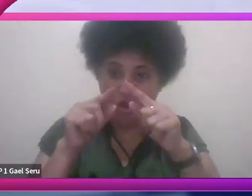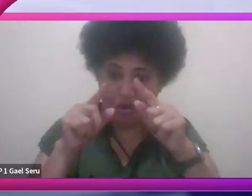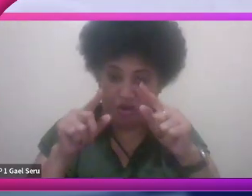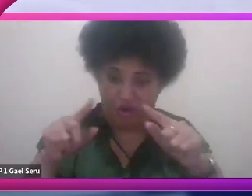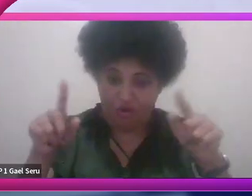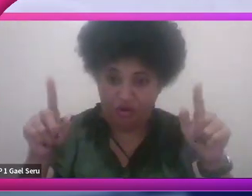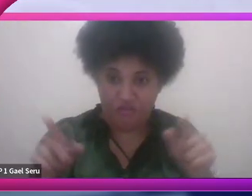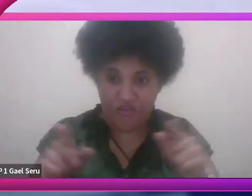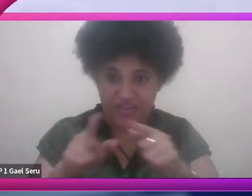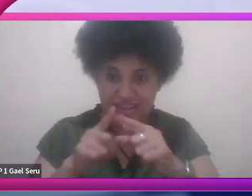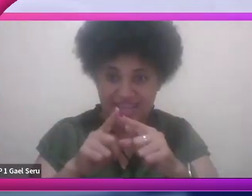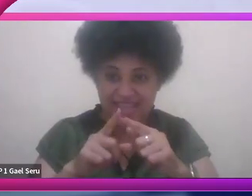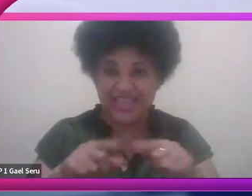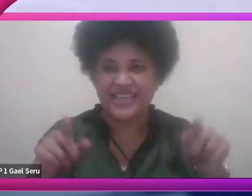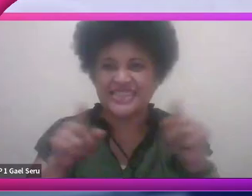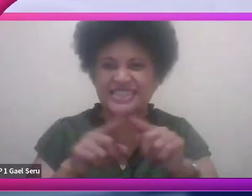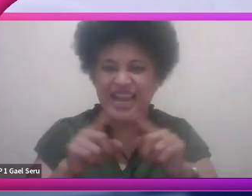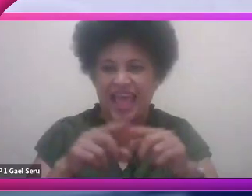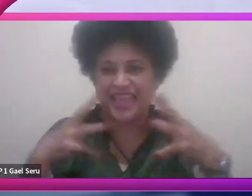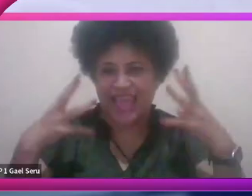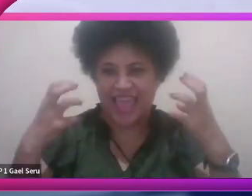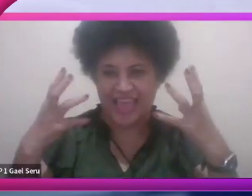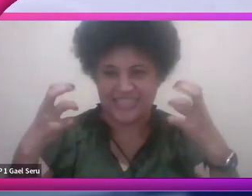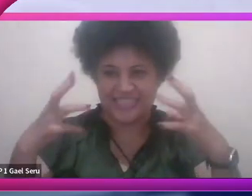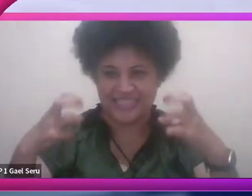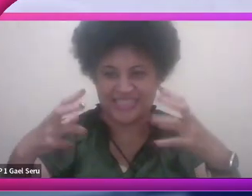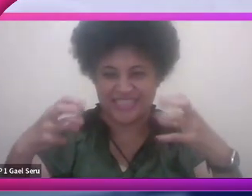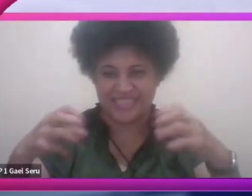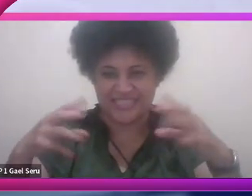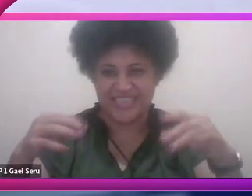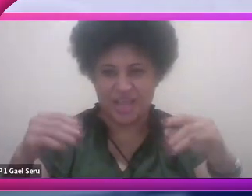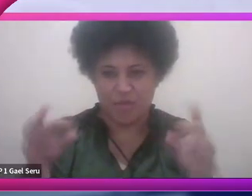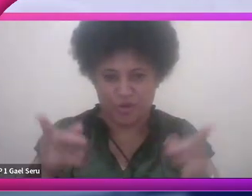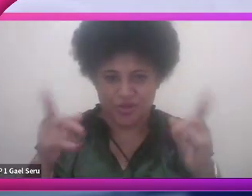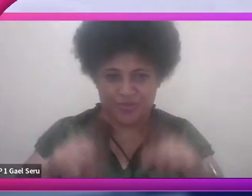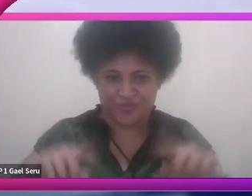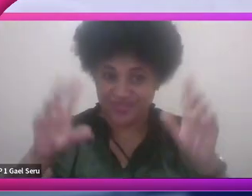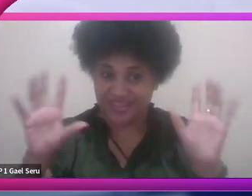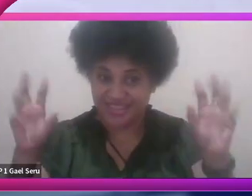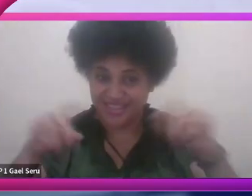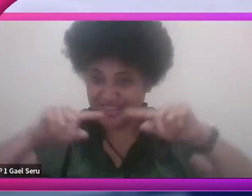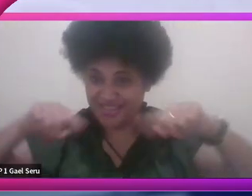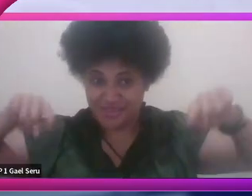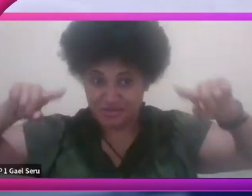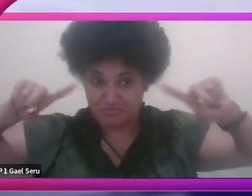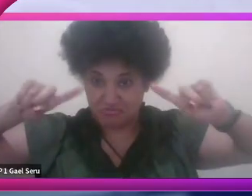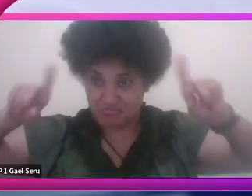is a kind of hands of both hands in the uterus. They try to produce the egg